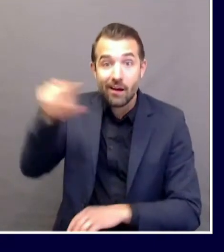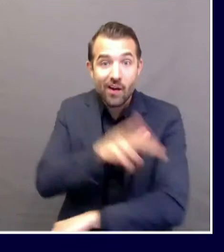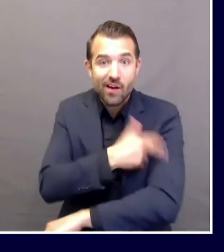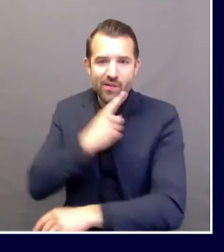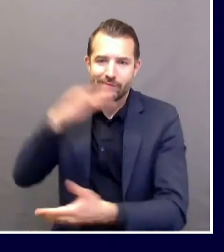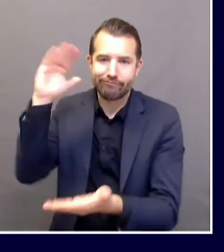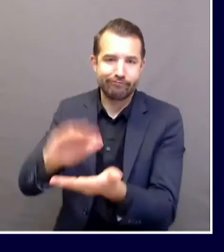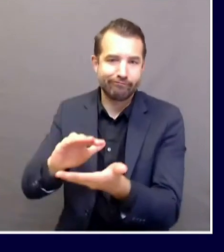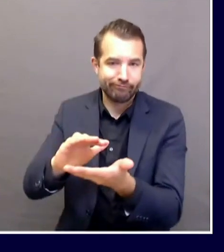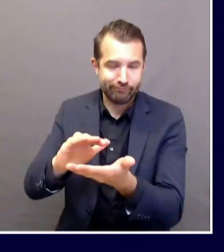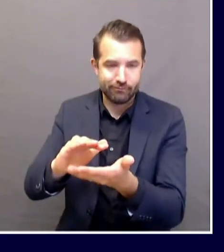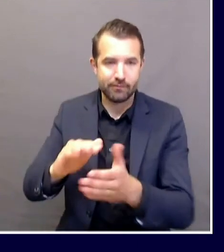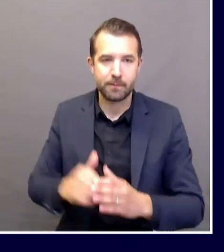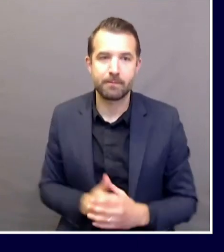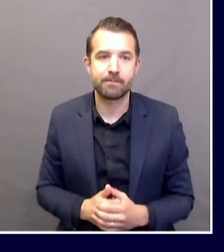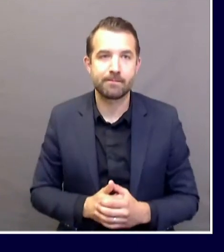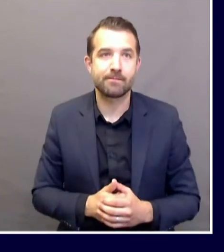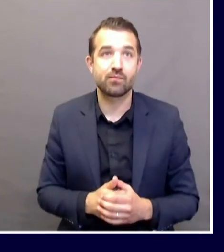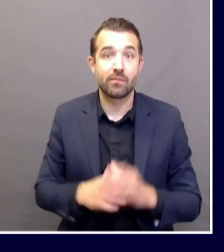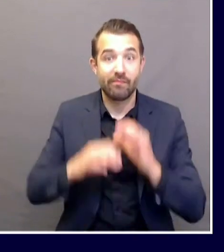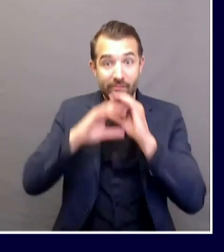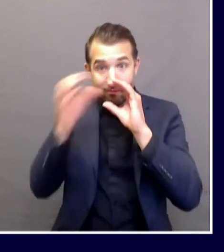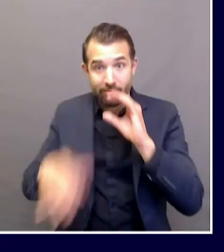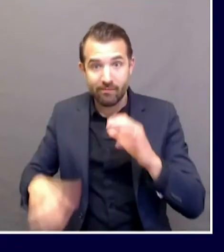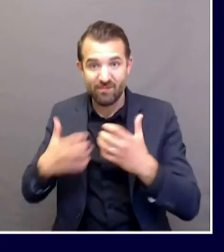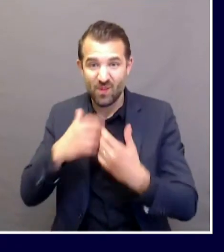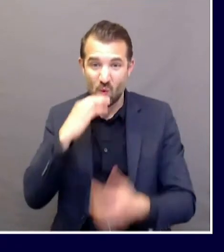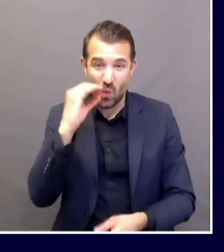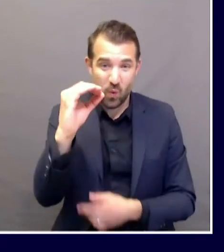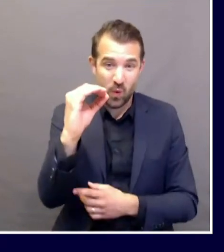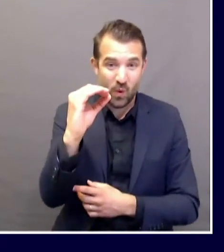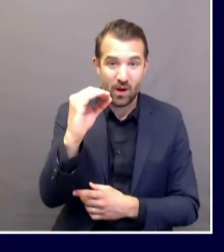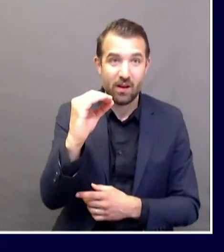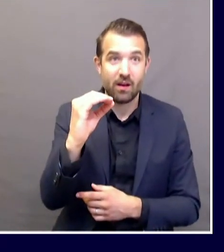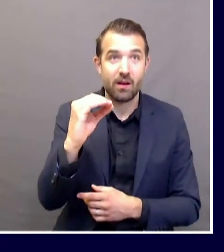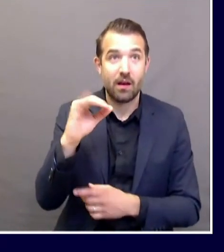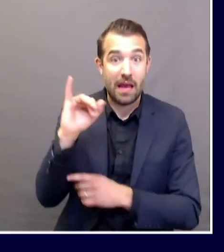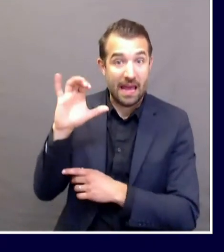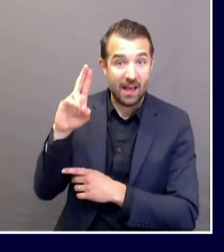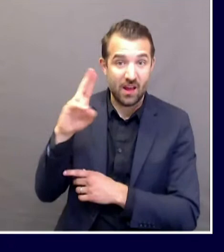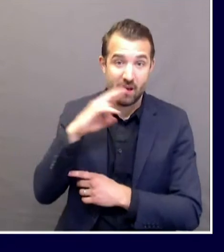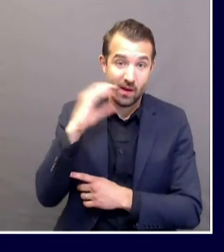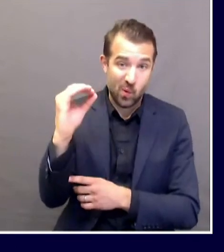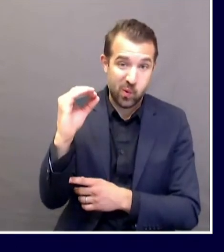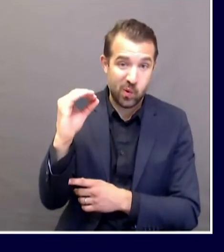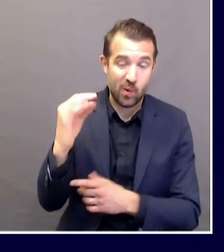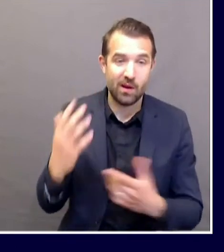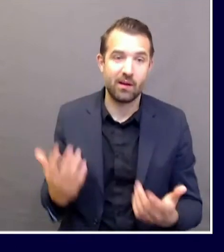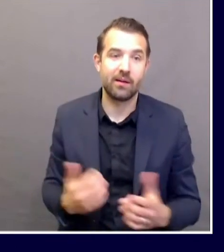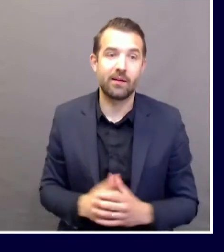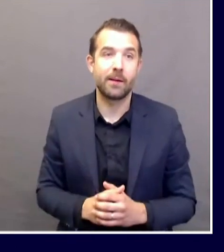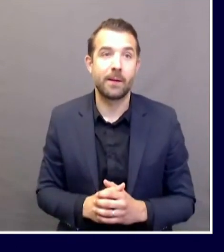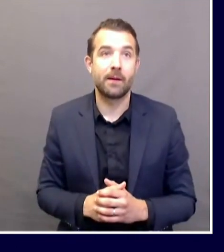So again, yet another benefit of being vaccinated. If you happen to be in that